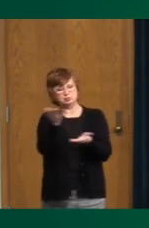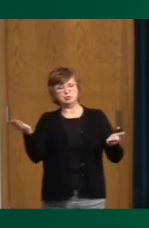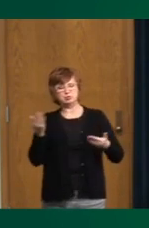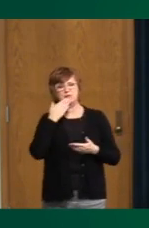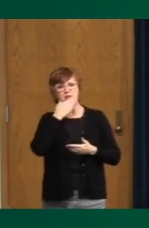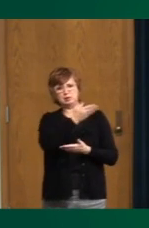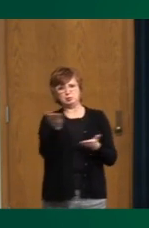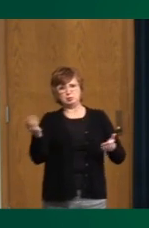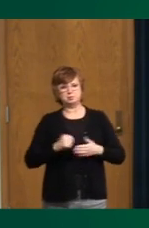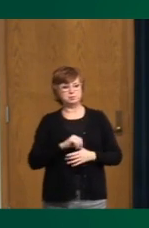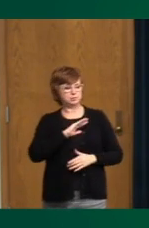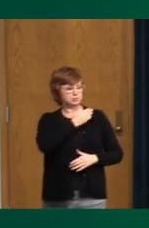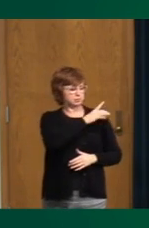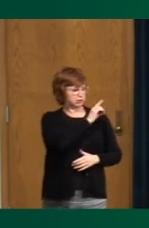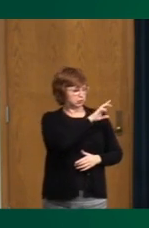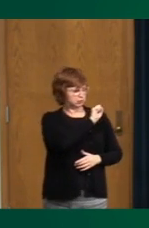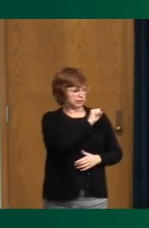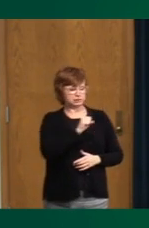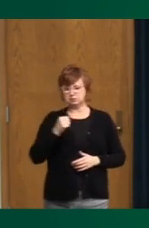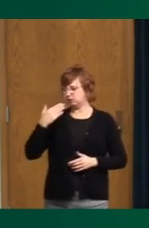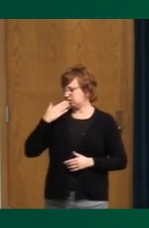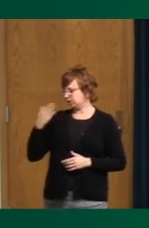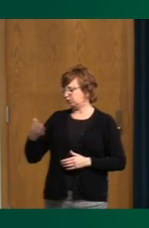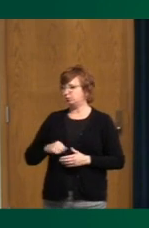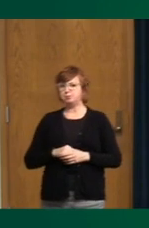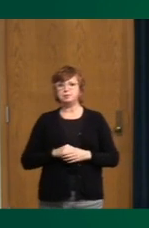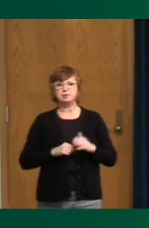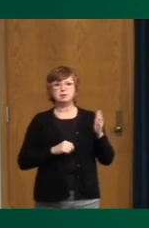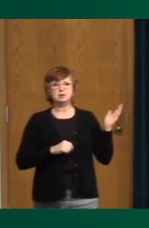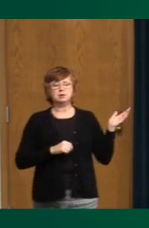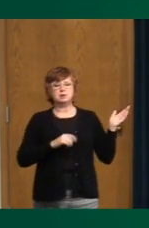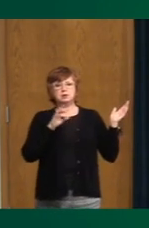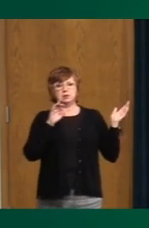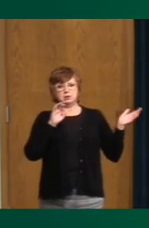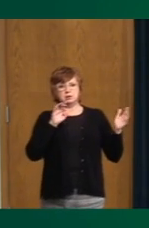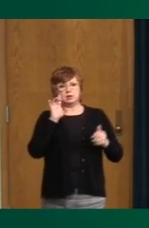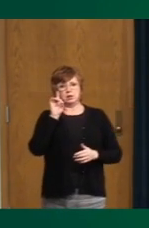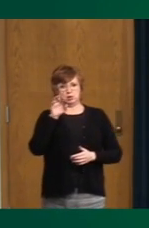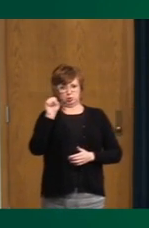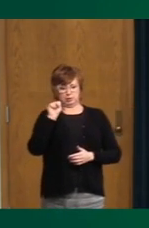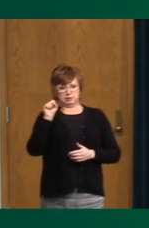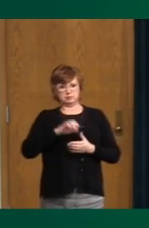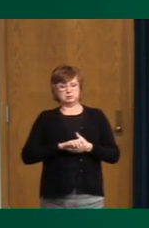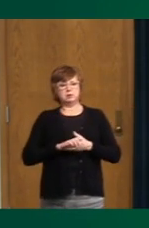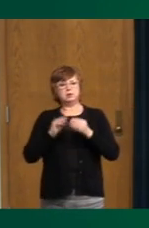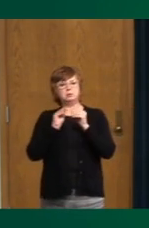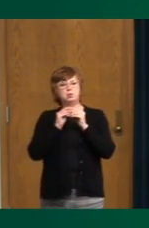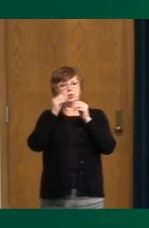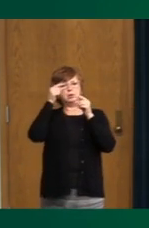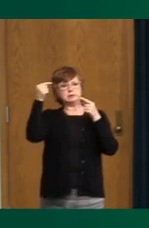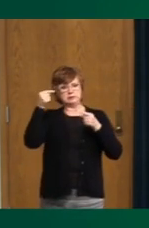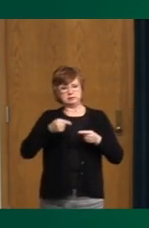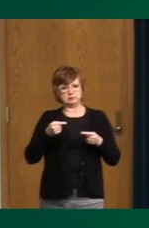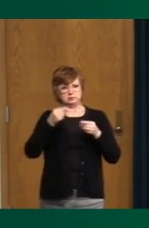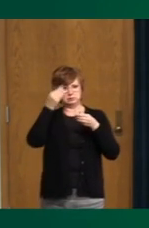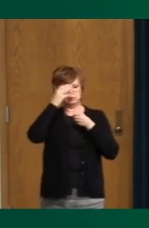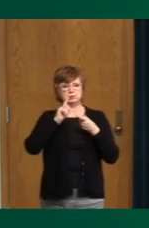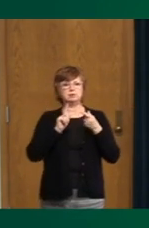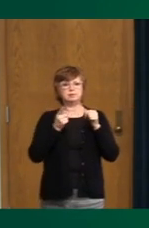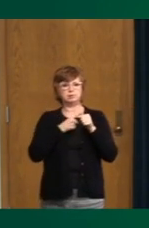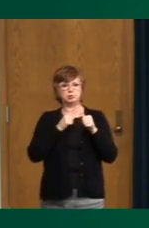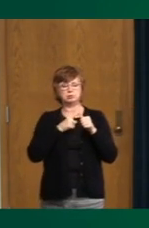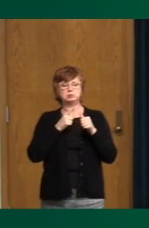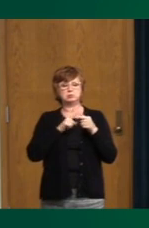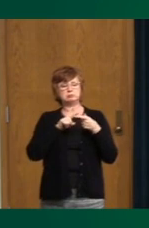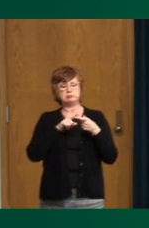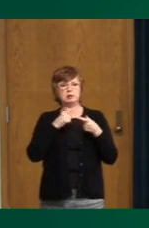Shahab? Thank you, Premier. So just go some further details. So first of all, I'll begin by offering my condolences